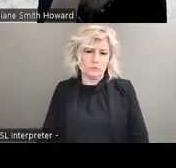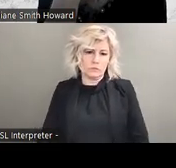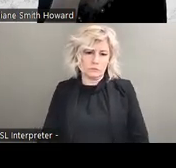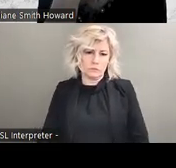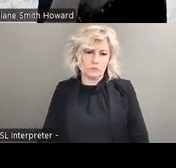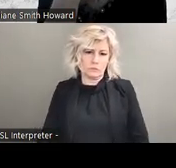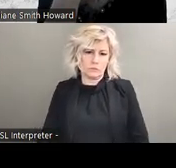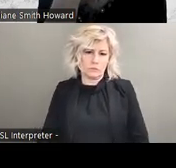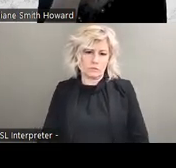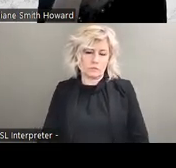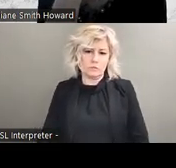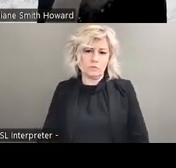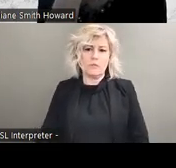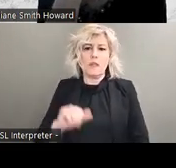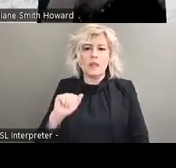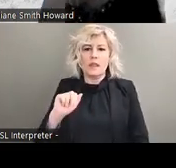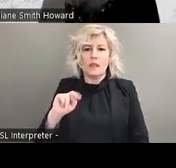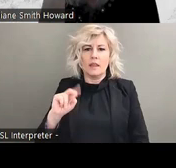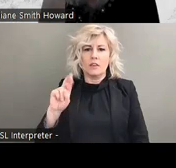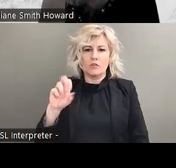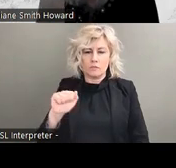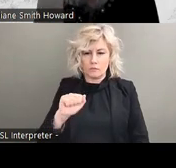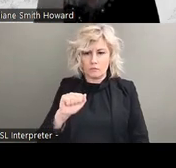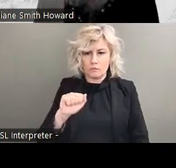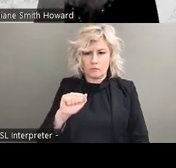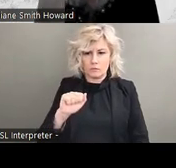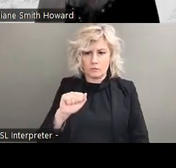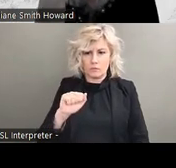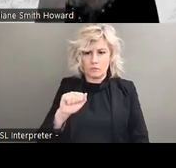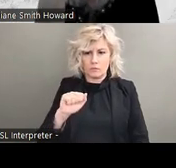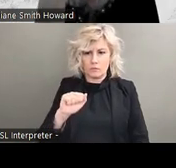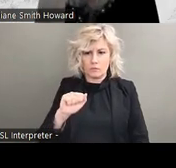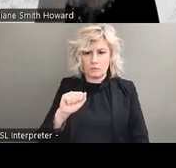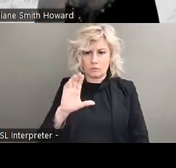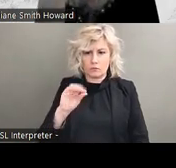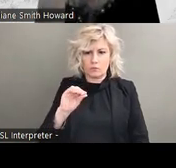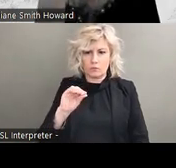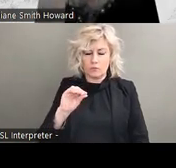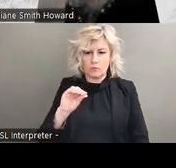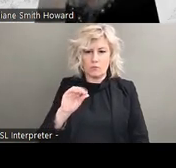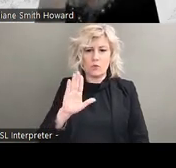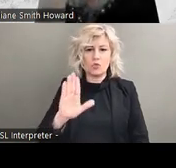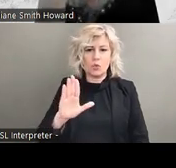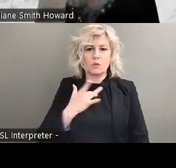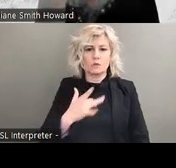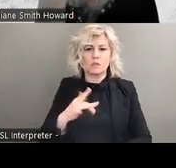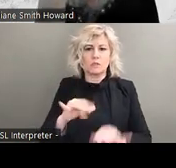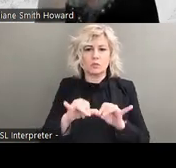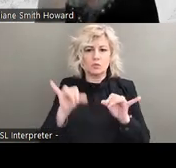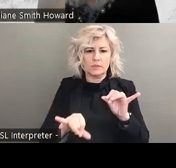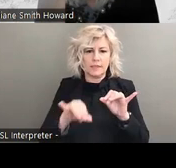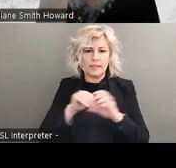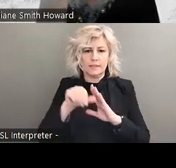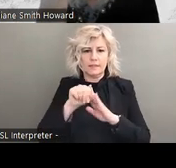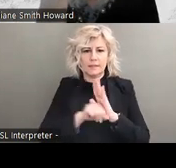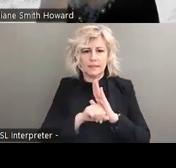But so Andrea, since your kids tend to remain in state, do they start